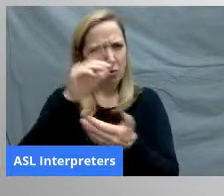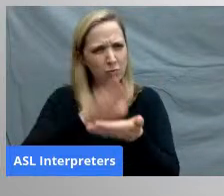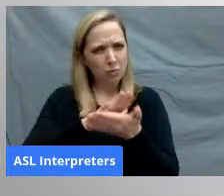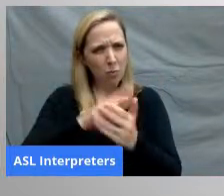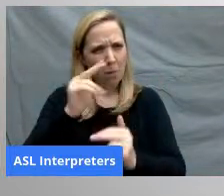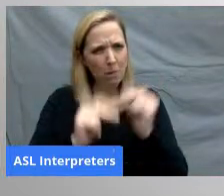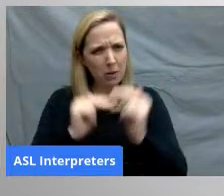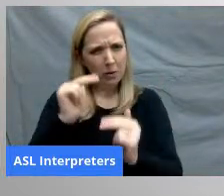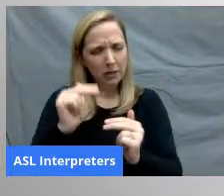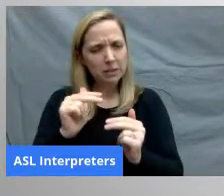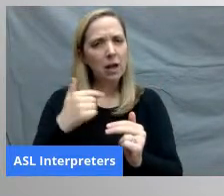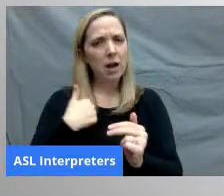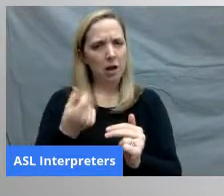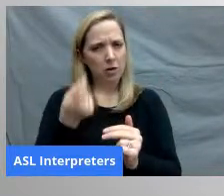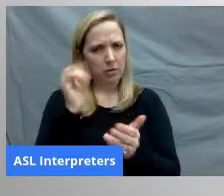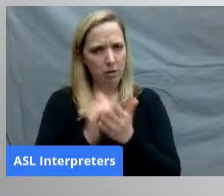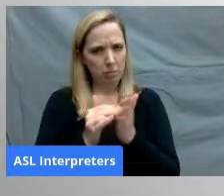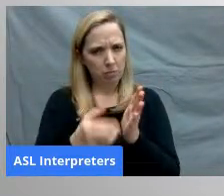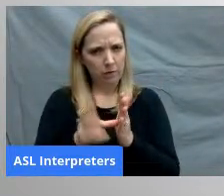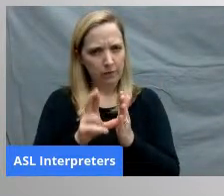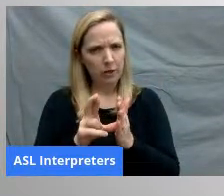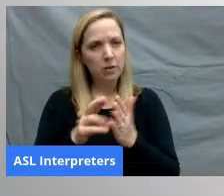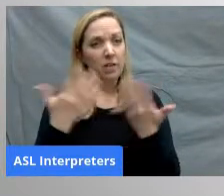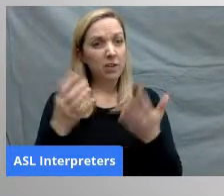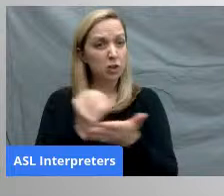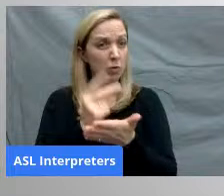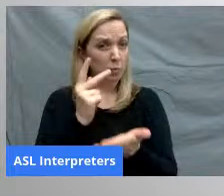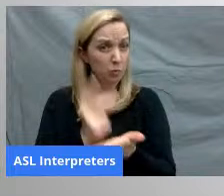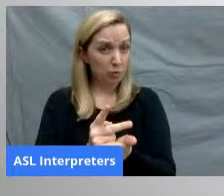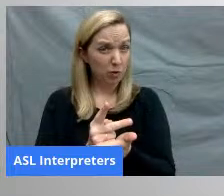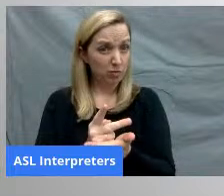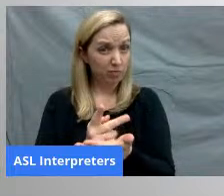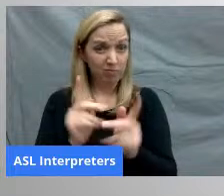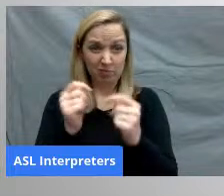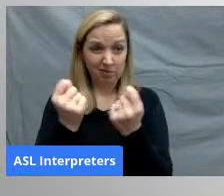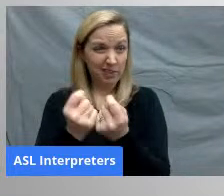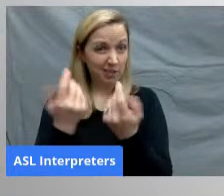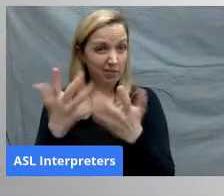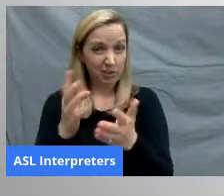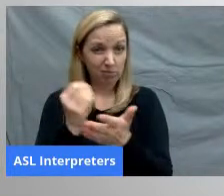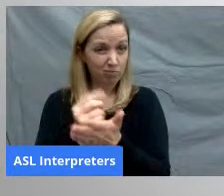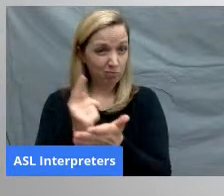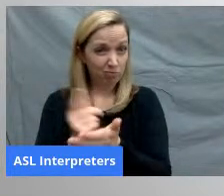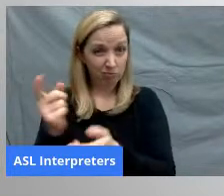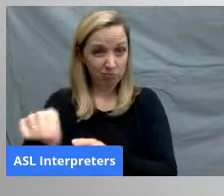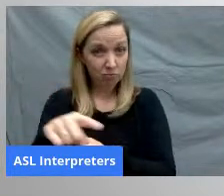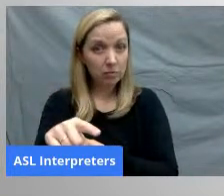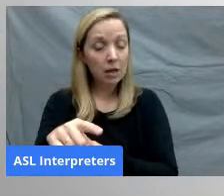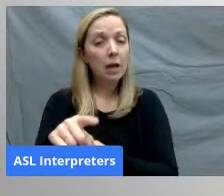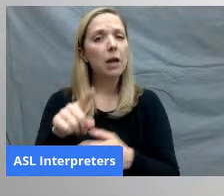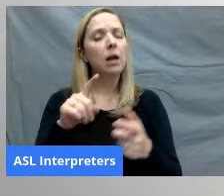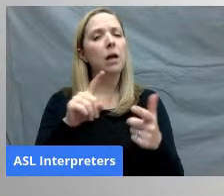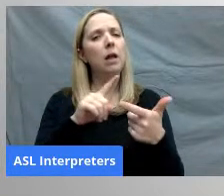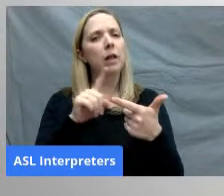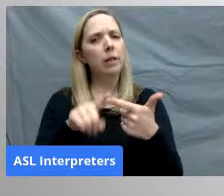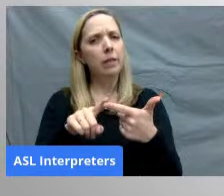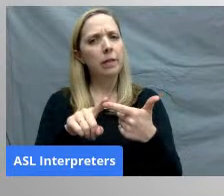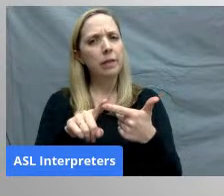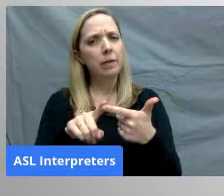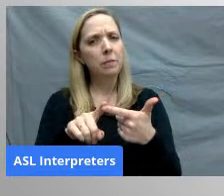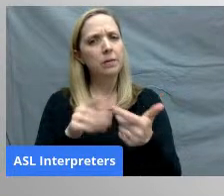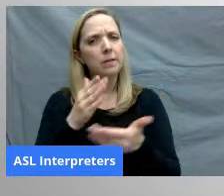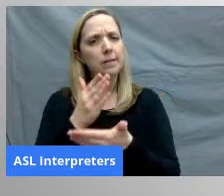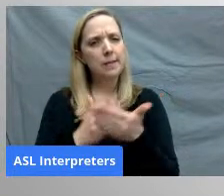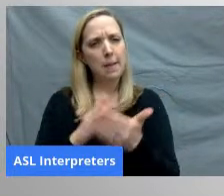understand that this was reviewed and approved, or by the team. Then there was there's some exhibits